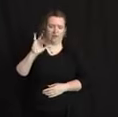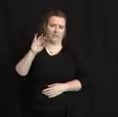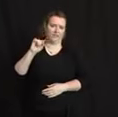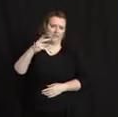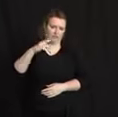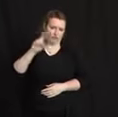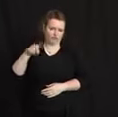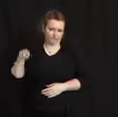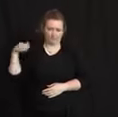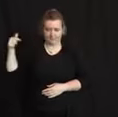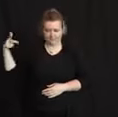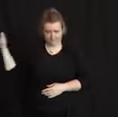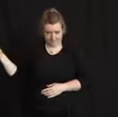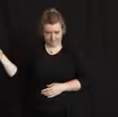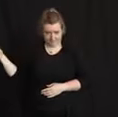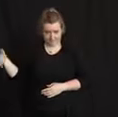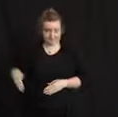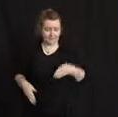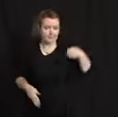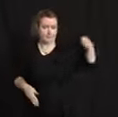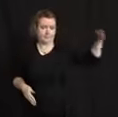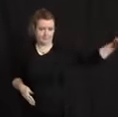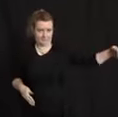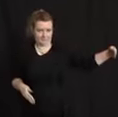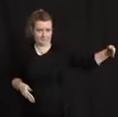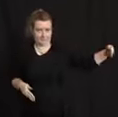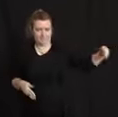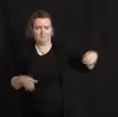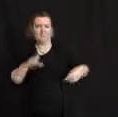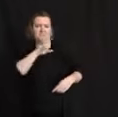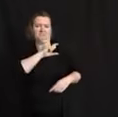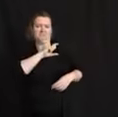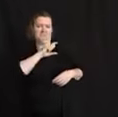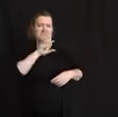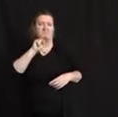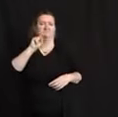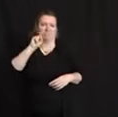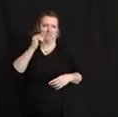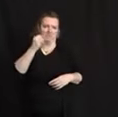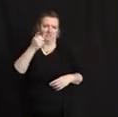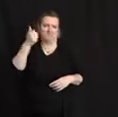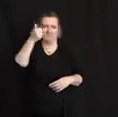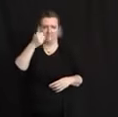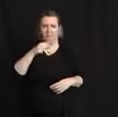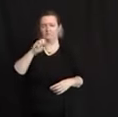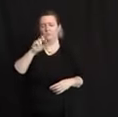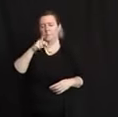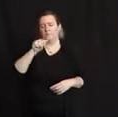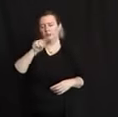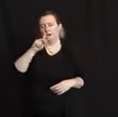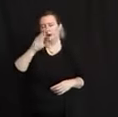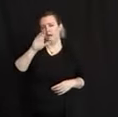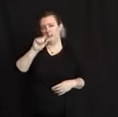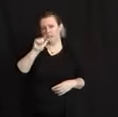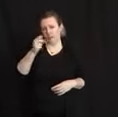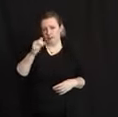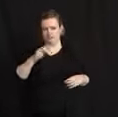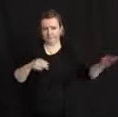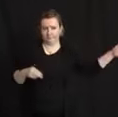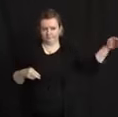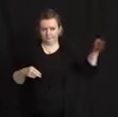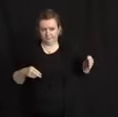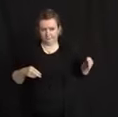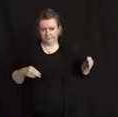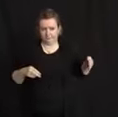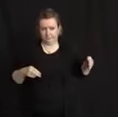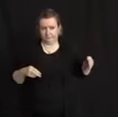Far left, State Police Superintendent Colonel Pat Callahan. Pat, as always. Director of the Department of Homeland Security and Preparedness, Jared